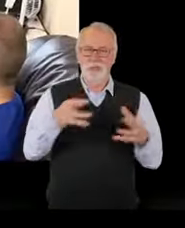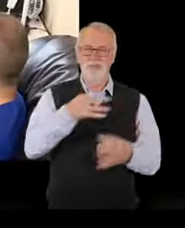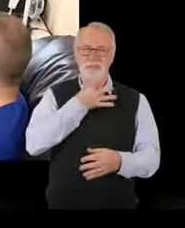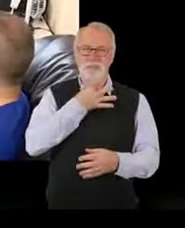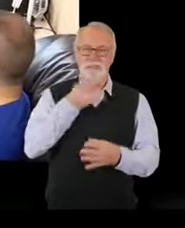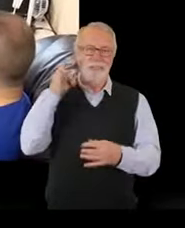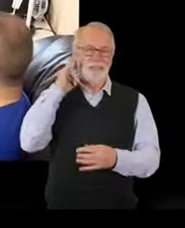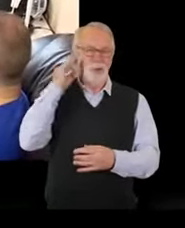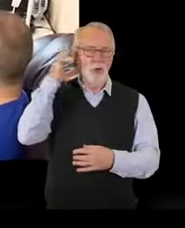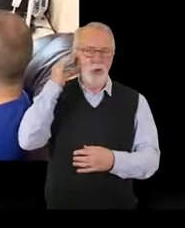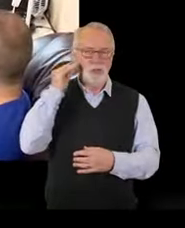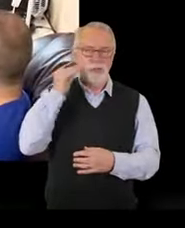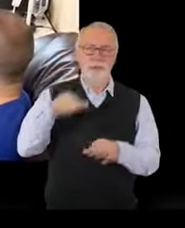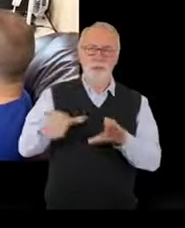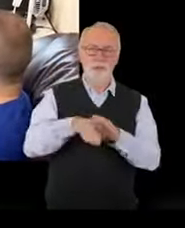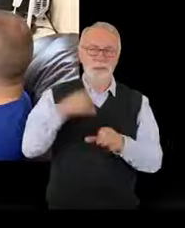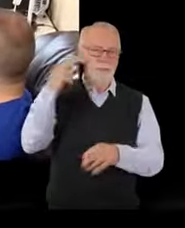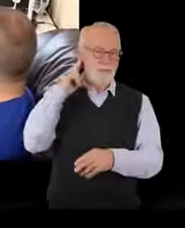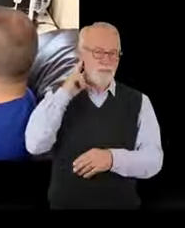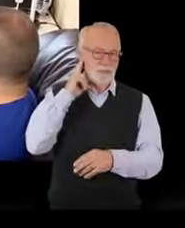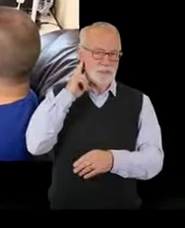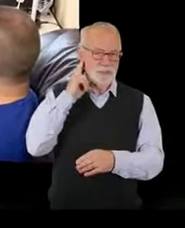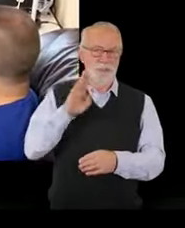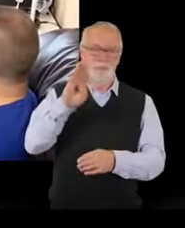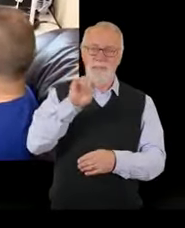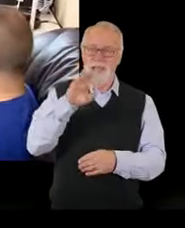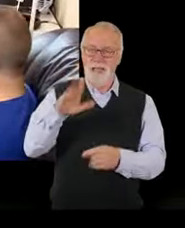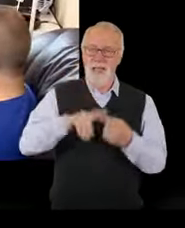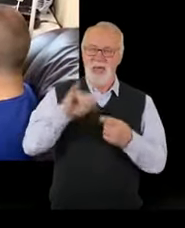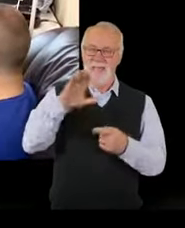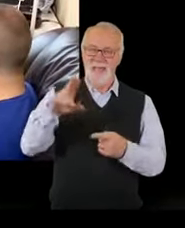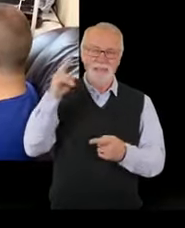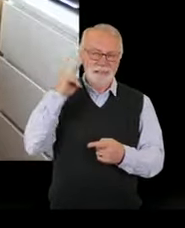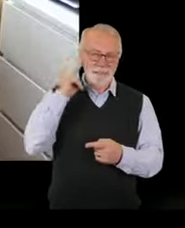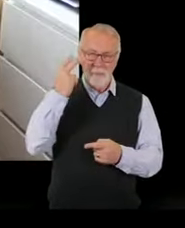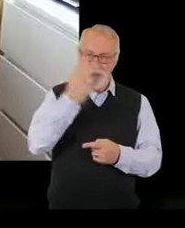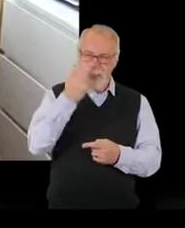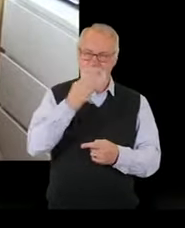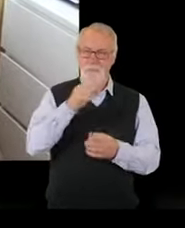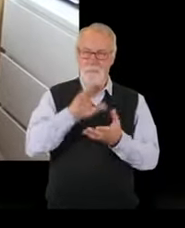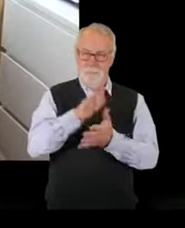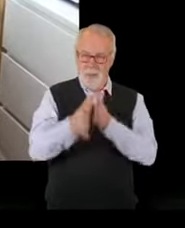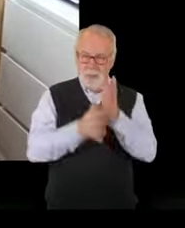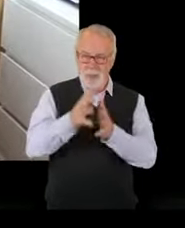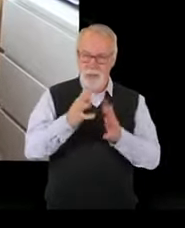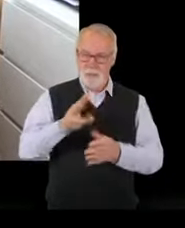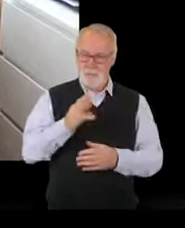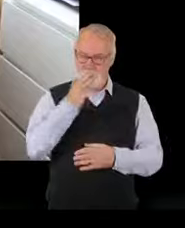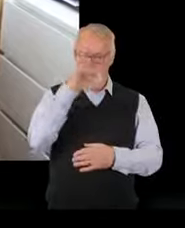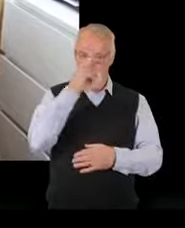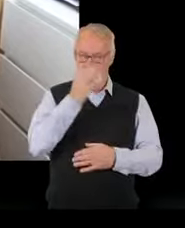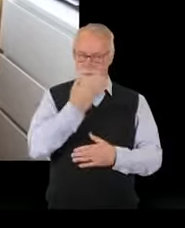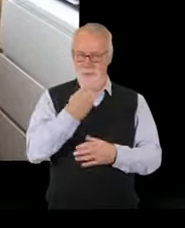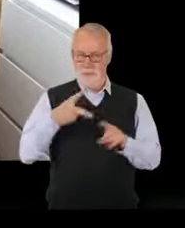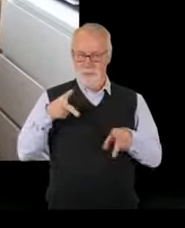People can also be born deaf or become totally deaf and this could cause communication difficulties. People may use